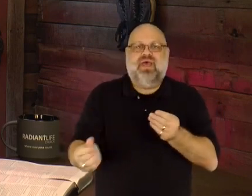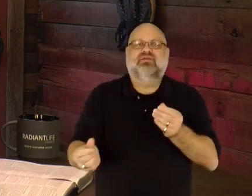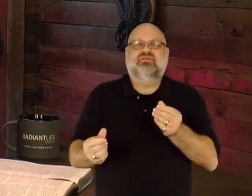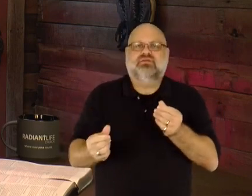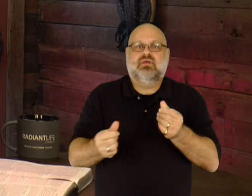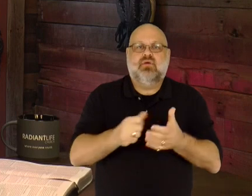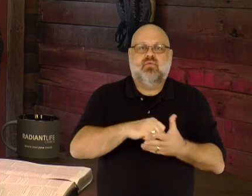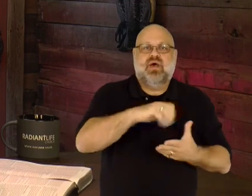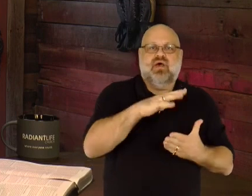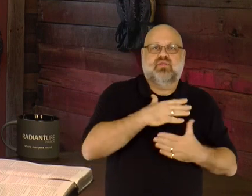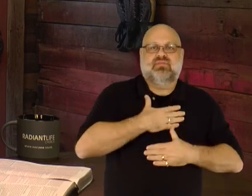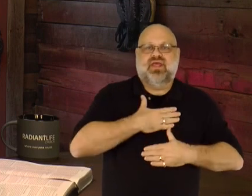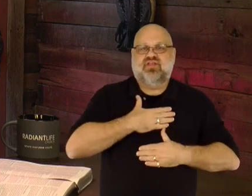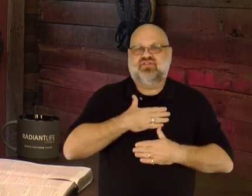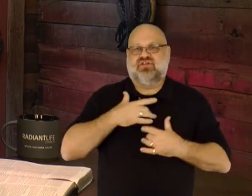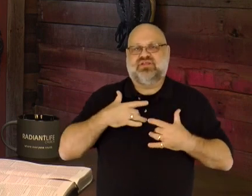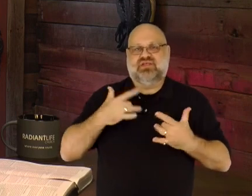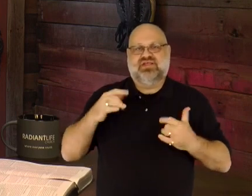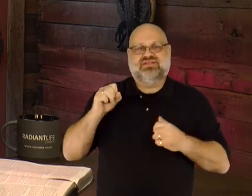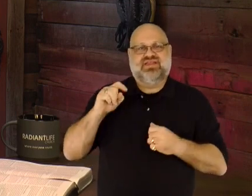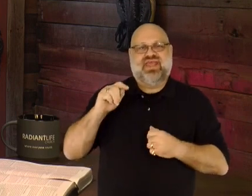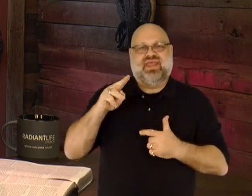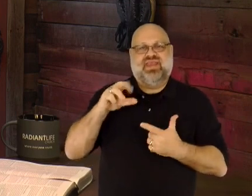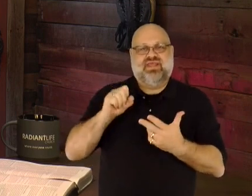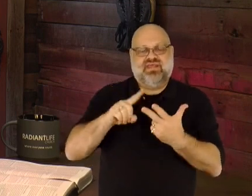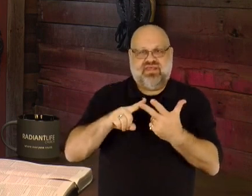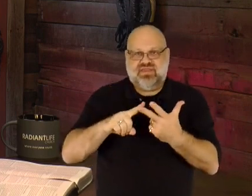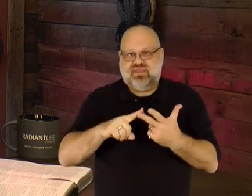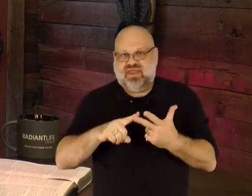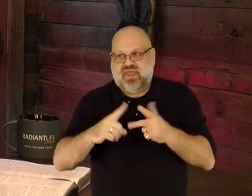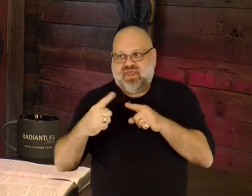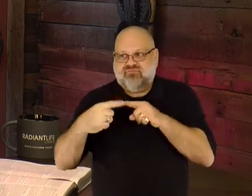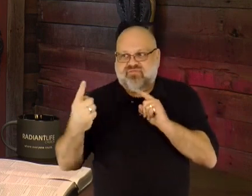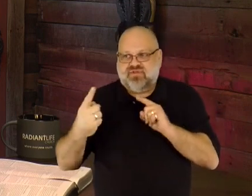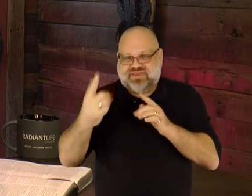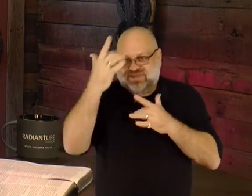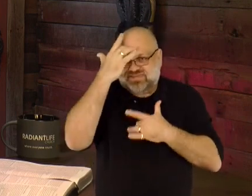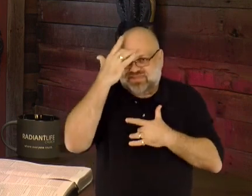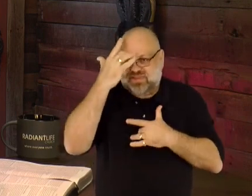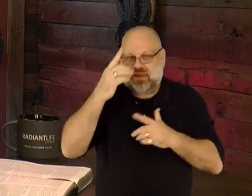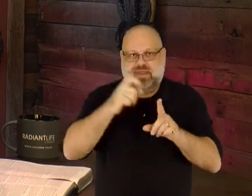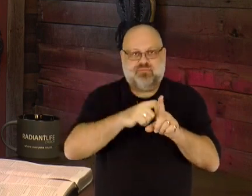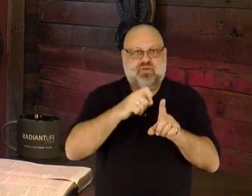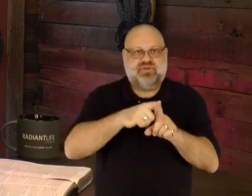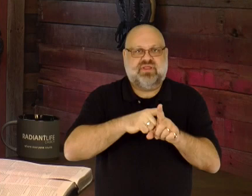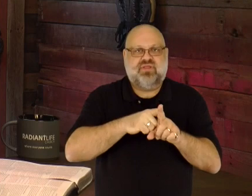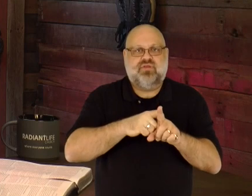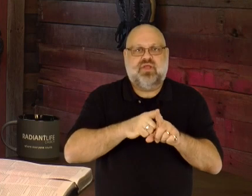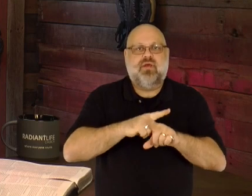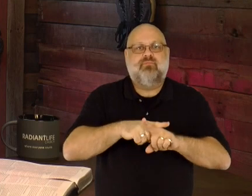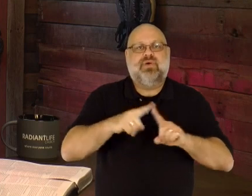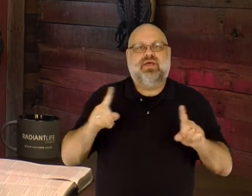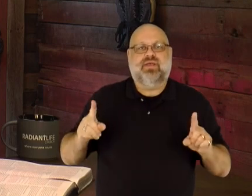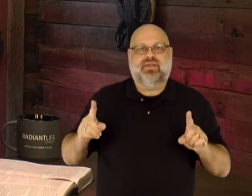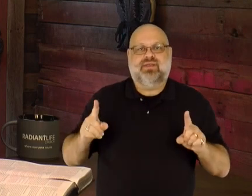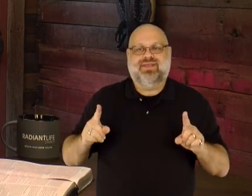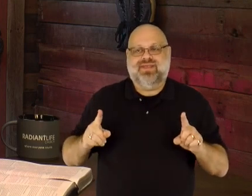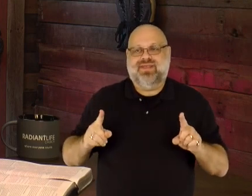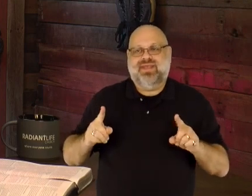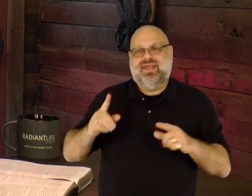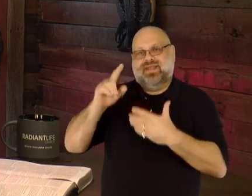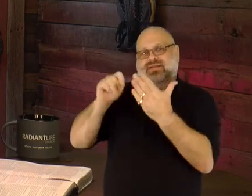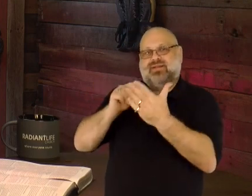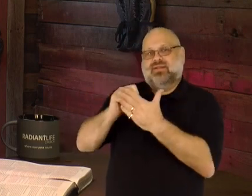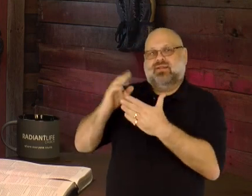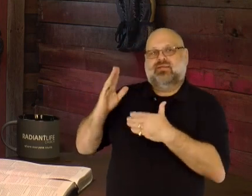Wealth, pleasures, status, adversity, disease, and persecution. But in the age to